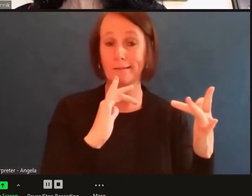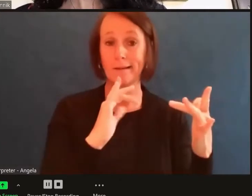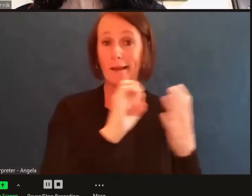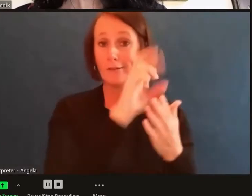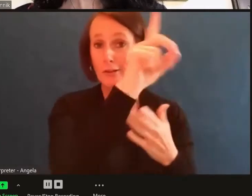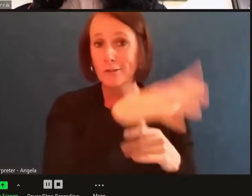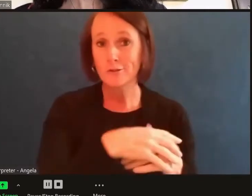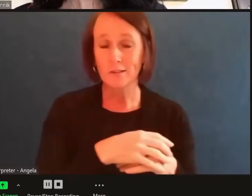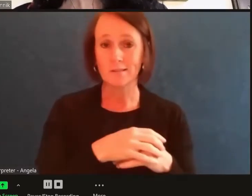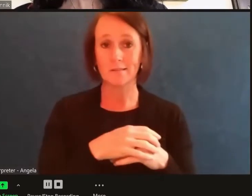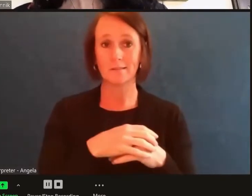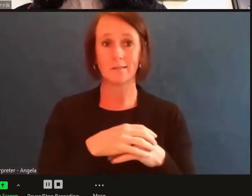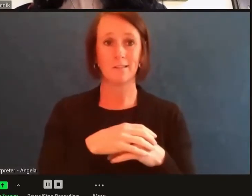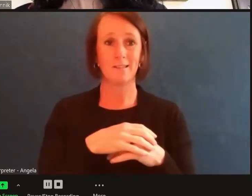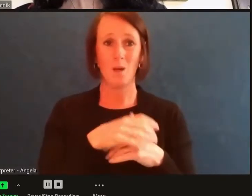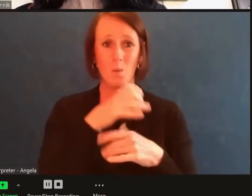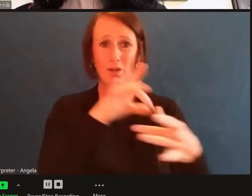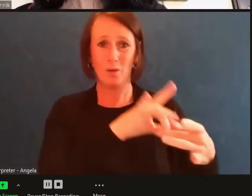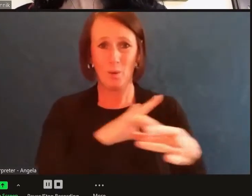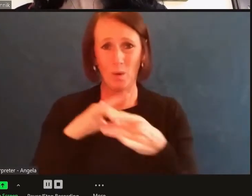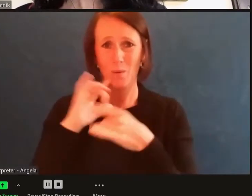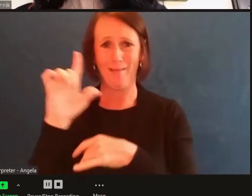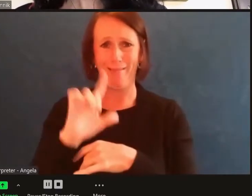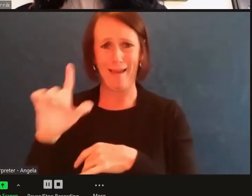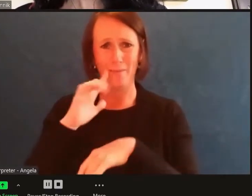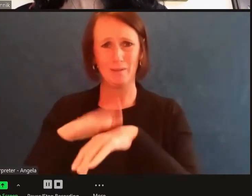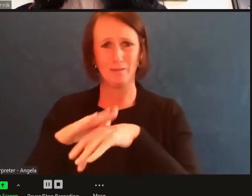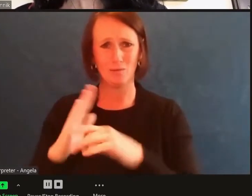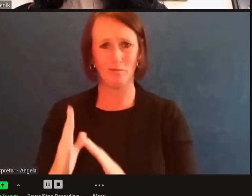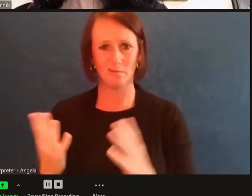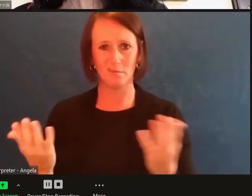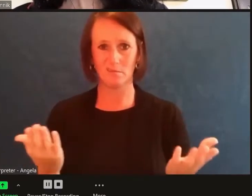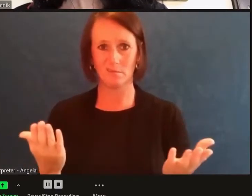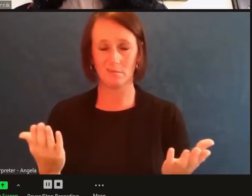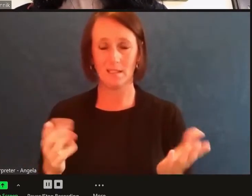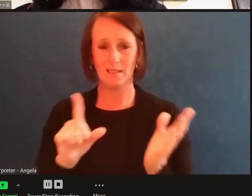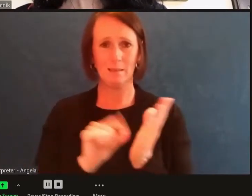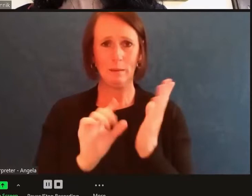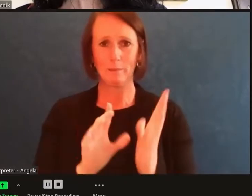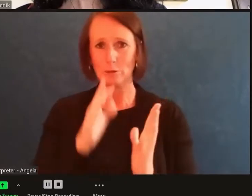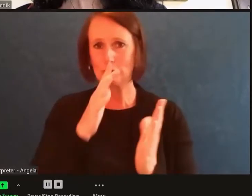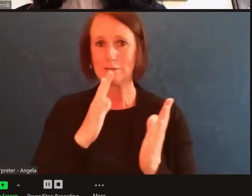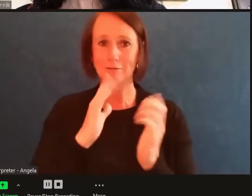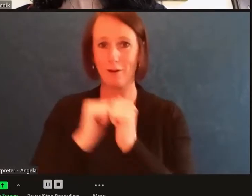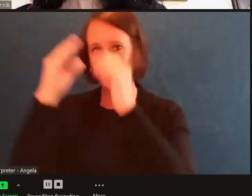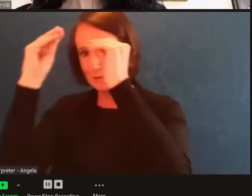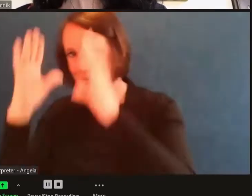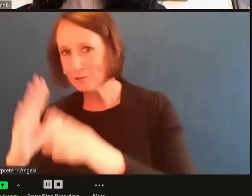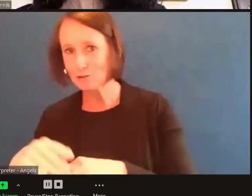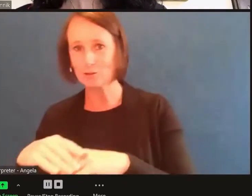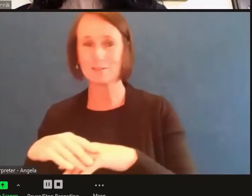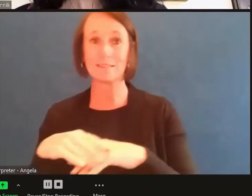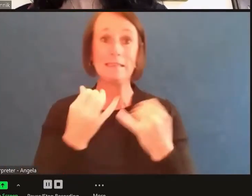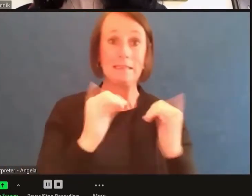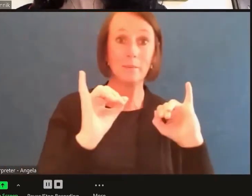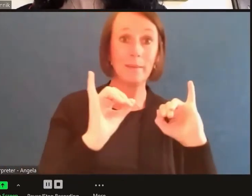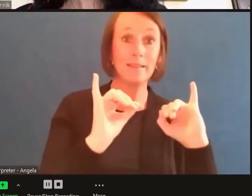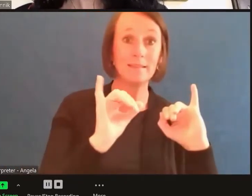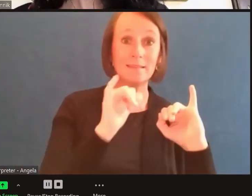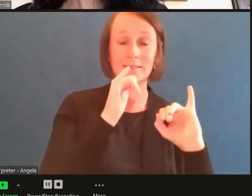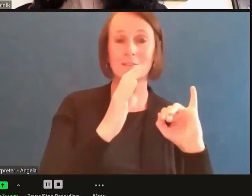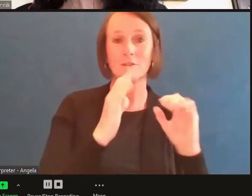much, surprisingly, with library consultants. Publishers didn't talk to teachers. Independents didn't talk to the